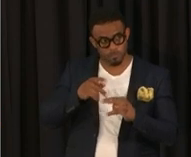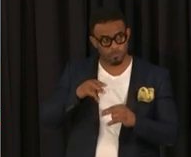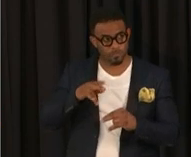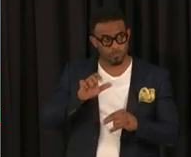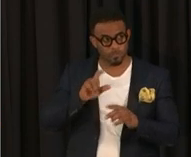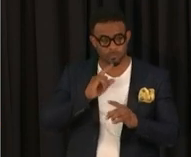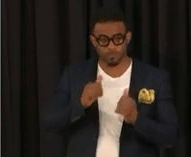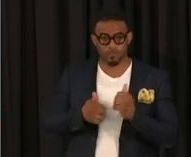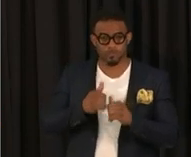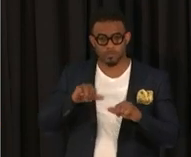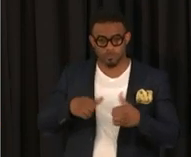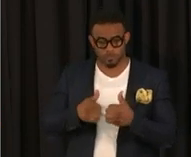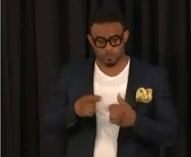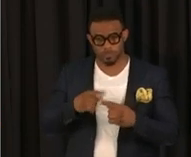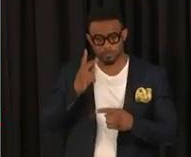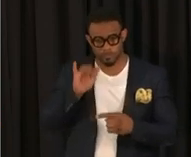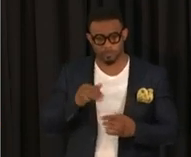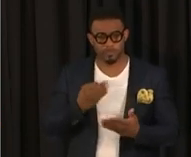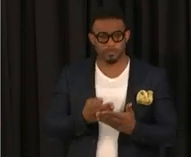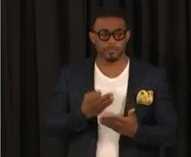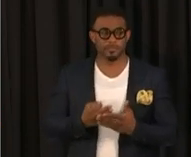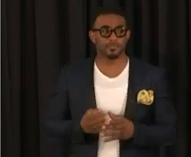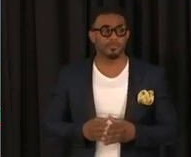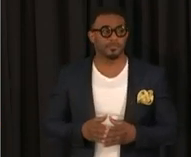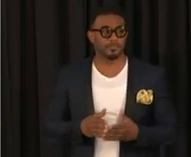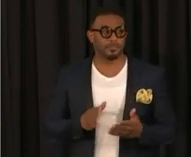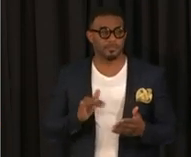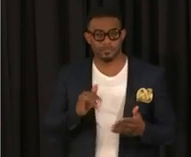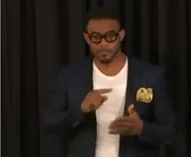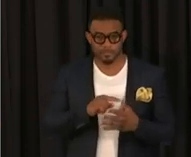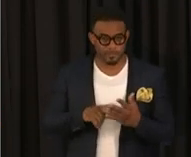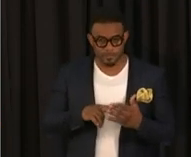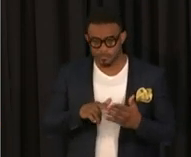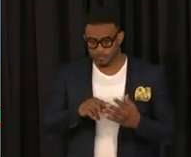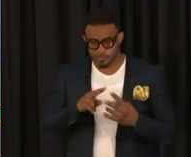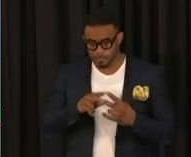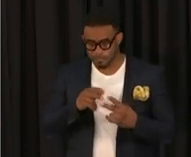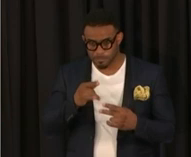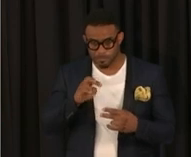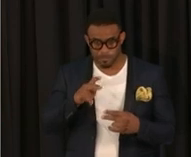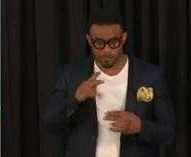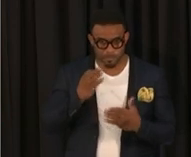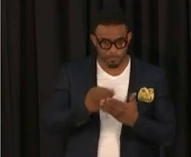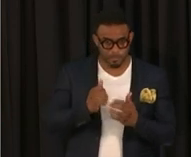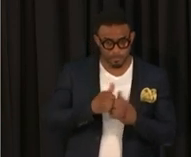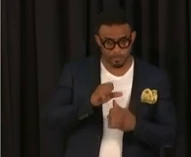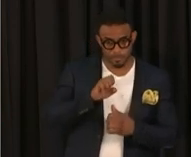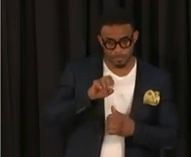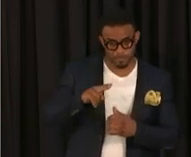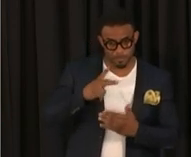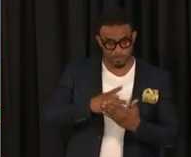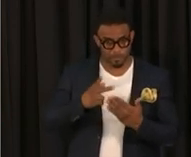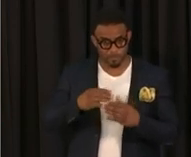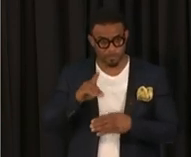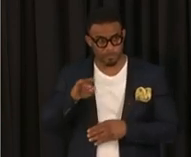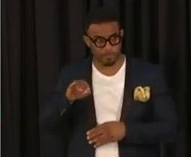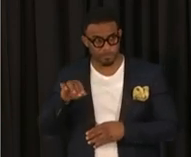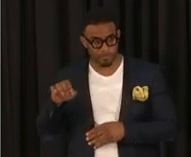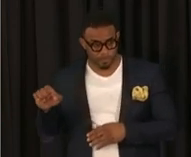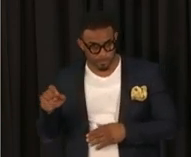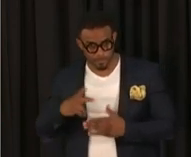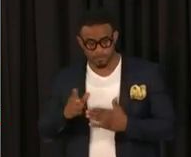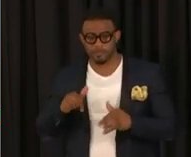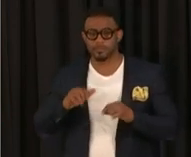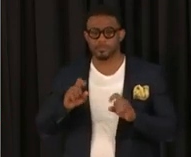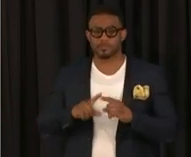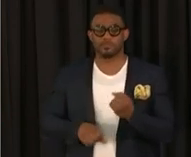phase when it can be most challenging to see that financing. So by coupling the Green Bank finance with SEU program and the DOEE